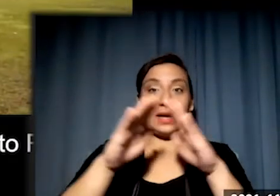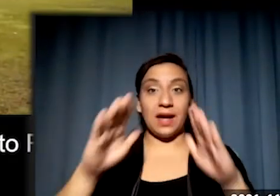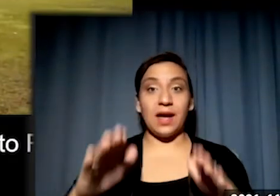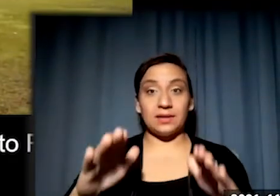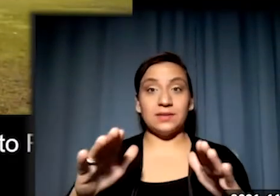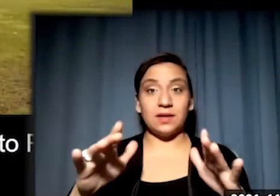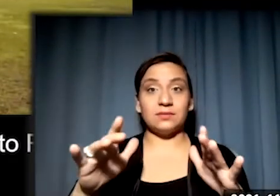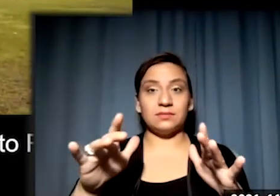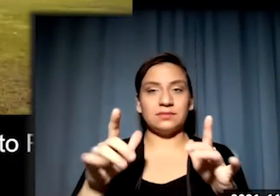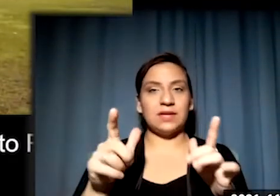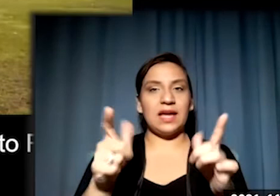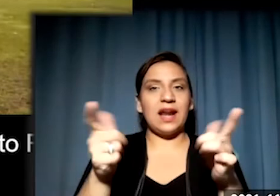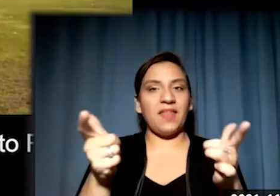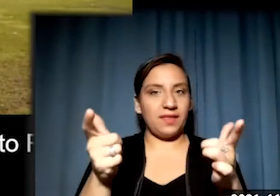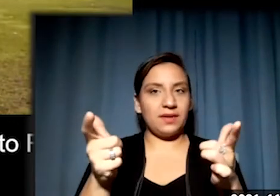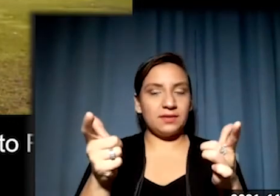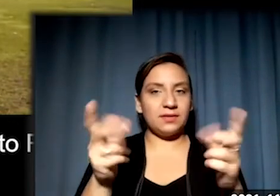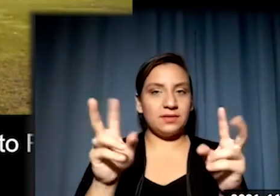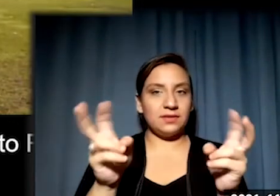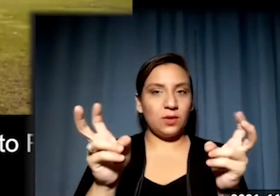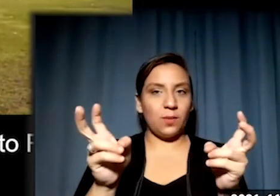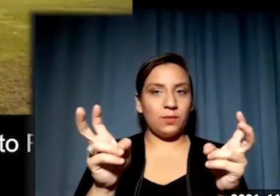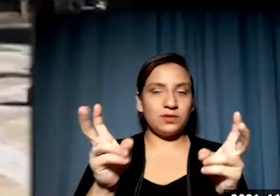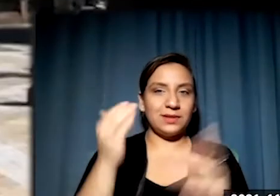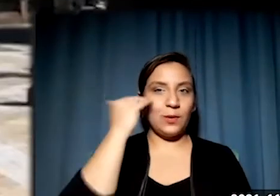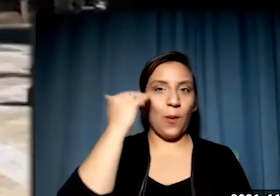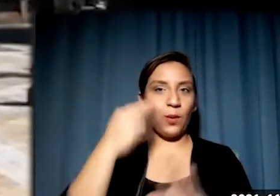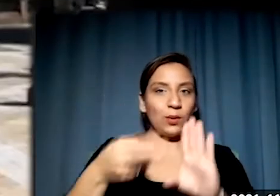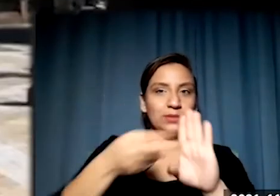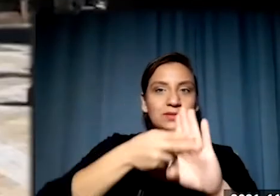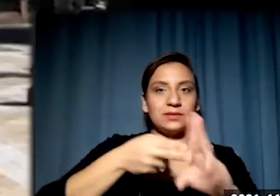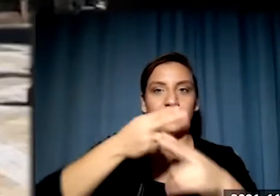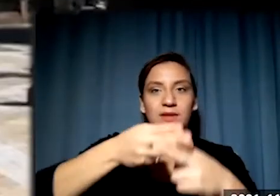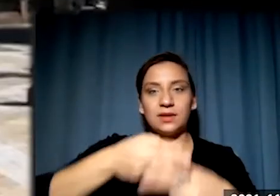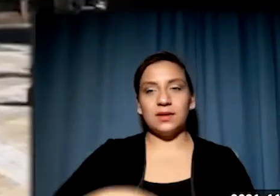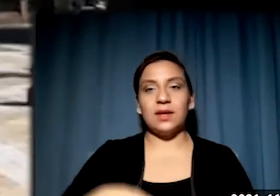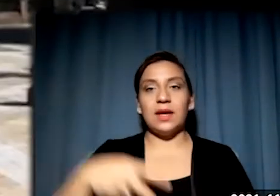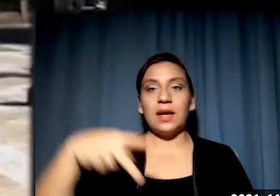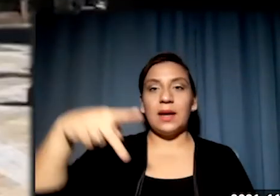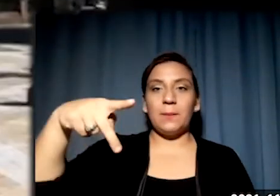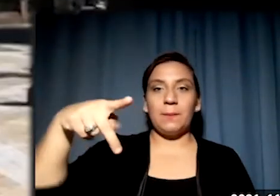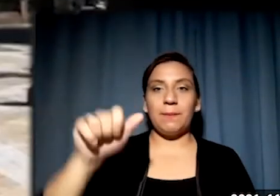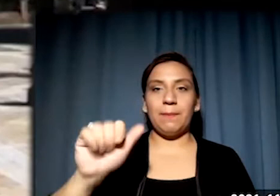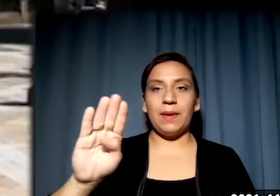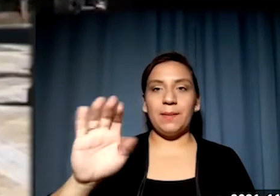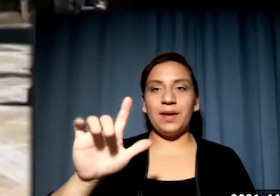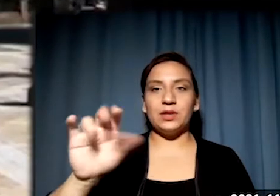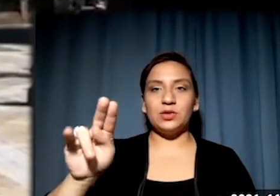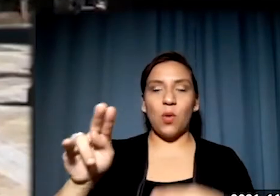big houses of a unique style and unique interpretation of what architecture is. We